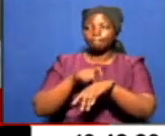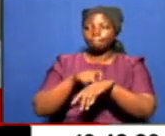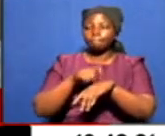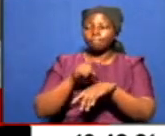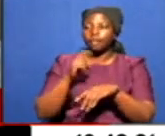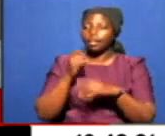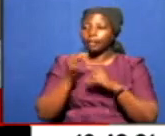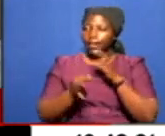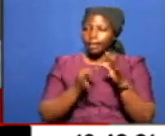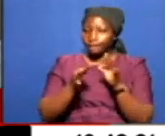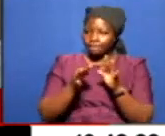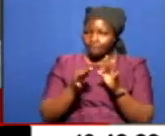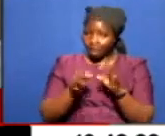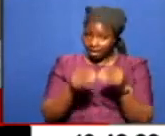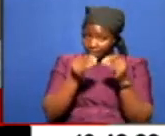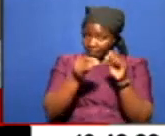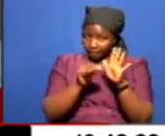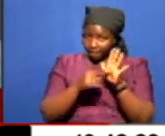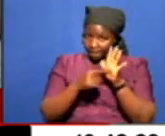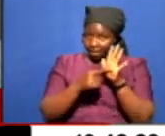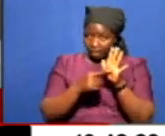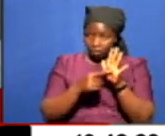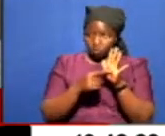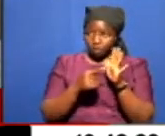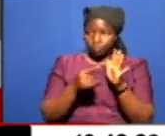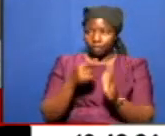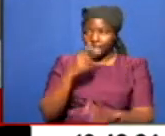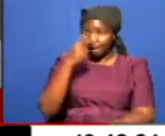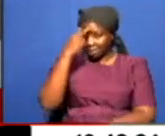If I give you an example of a suspect and a